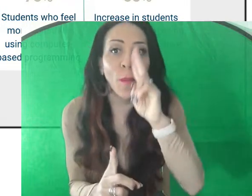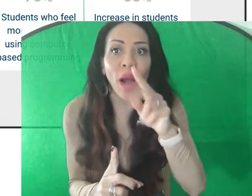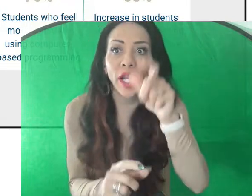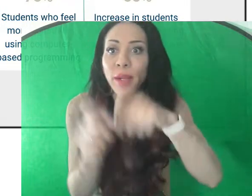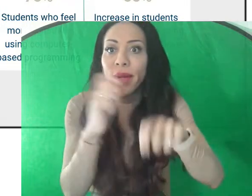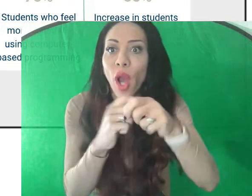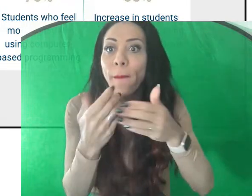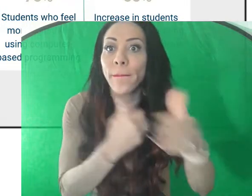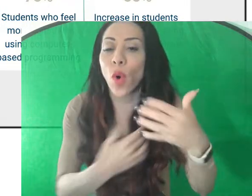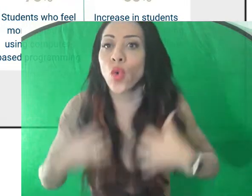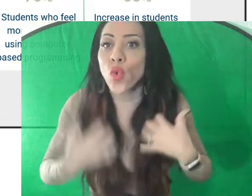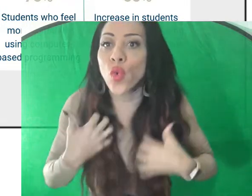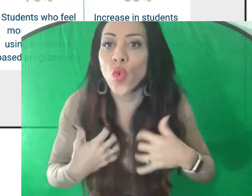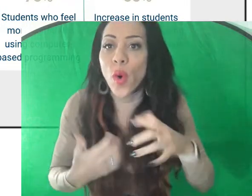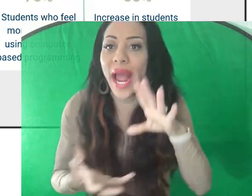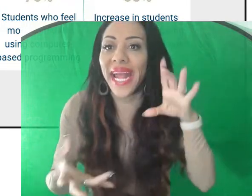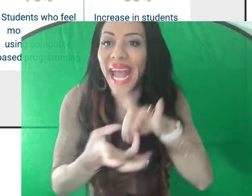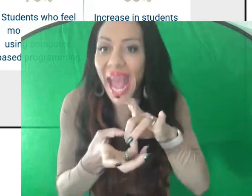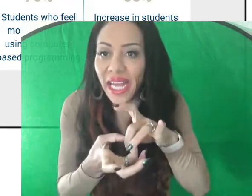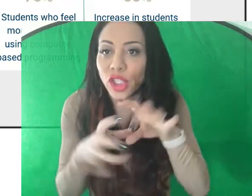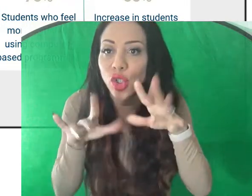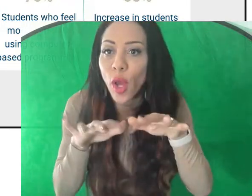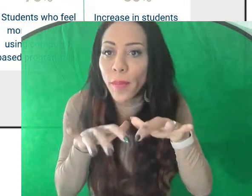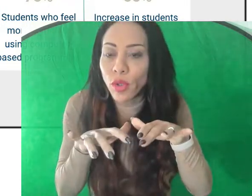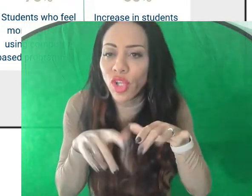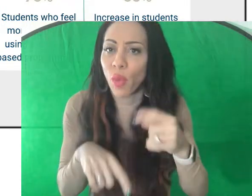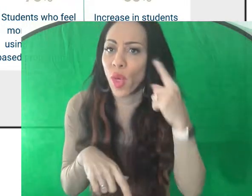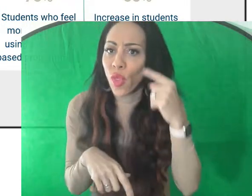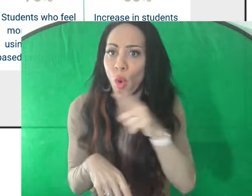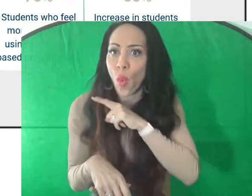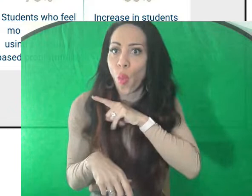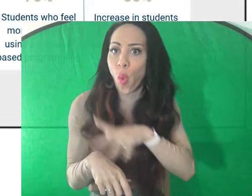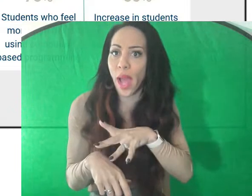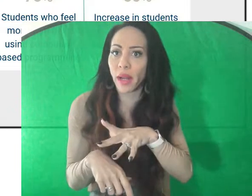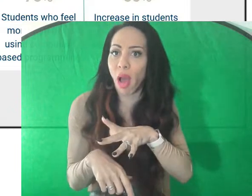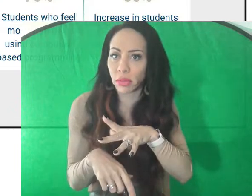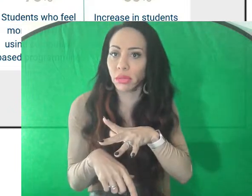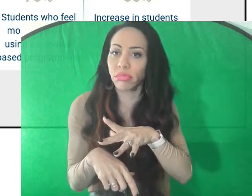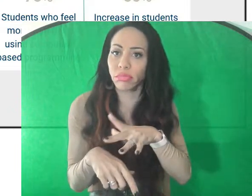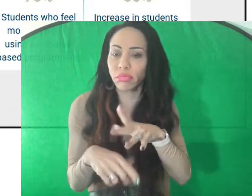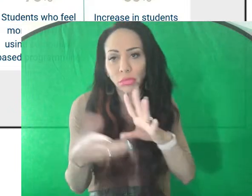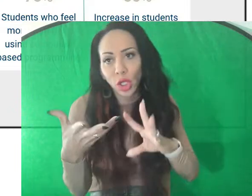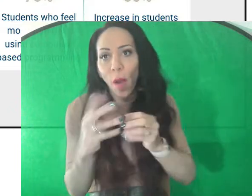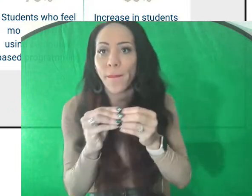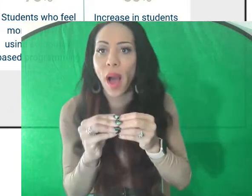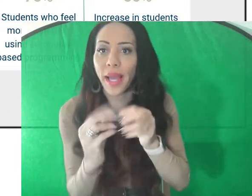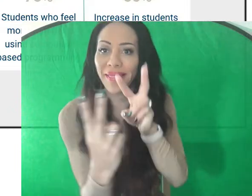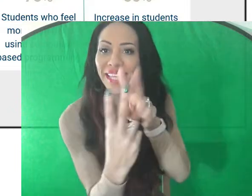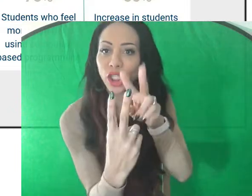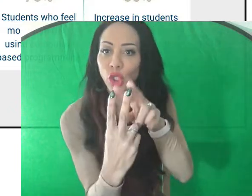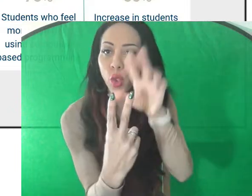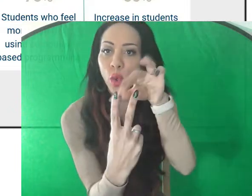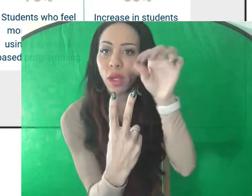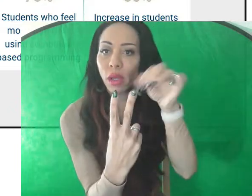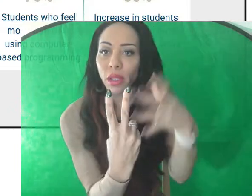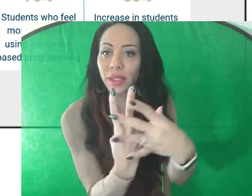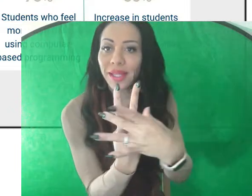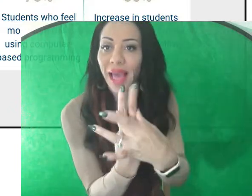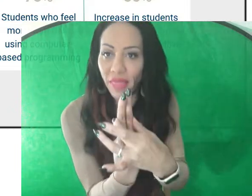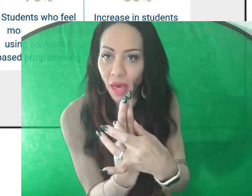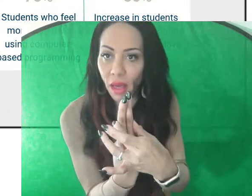maybe a different way than it had been being taught in schools up to that point. And so with this,